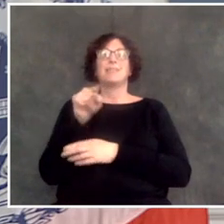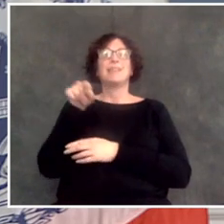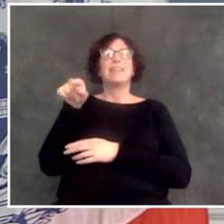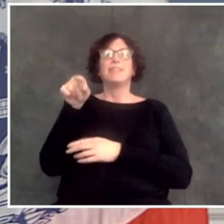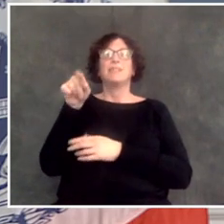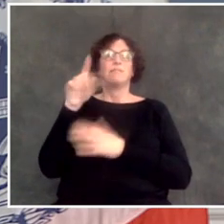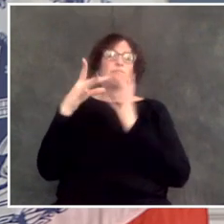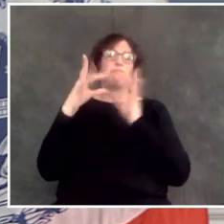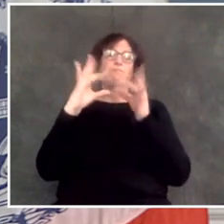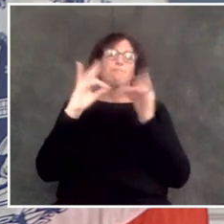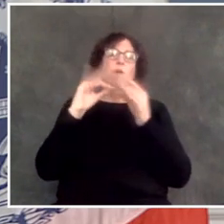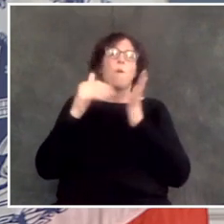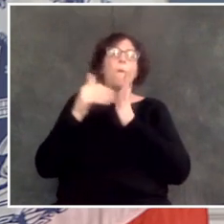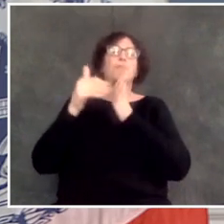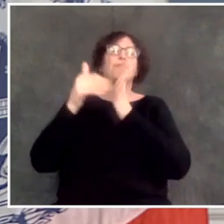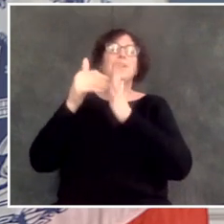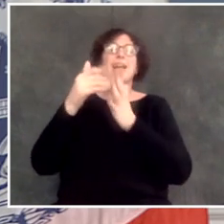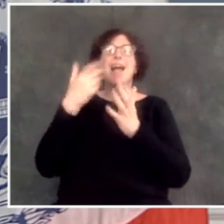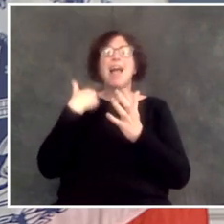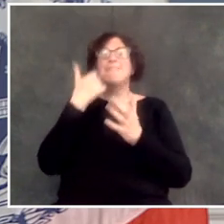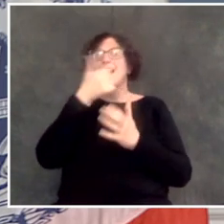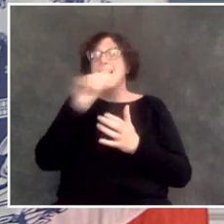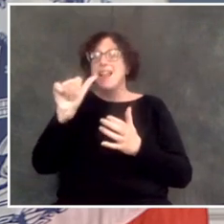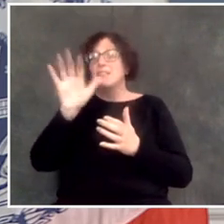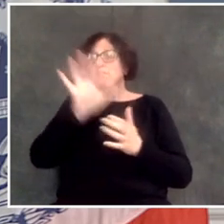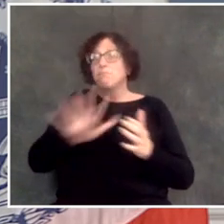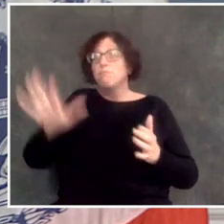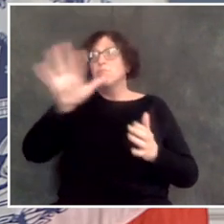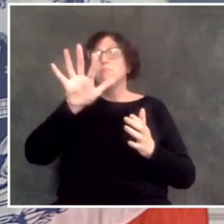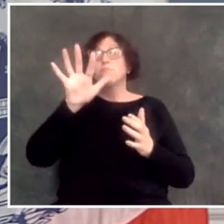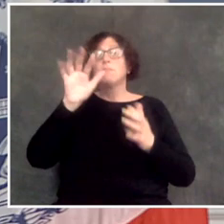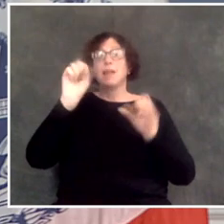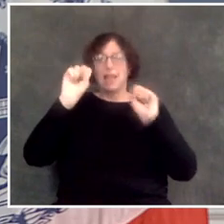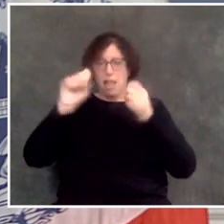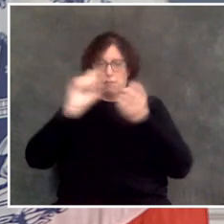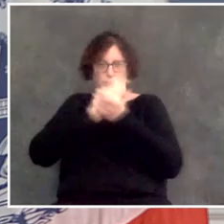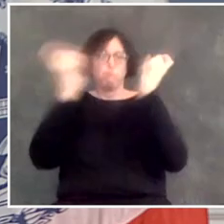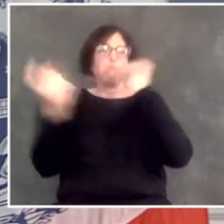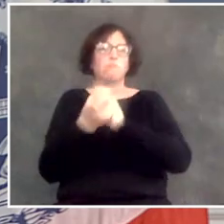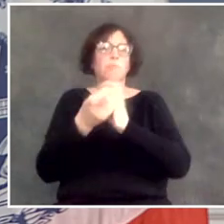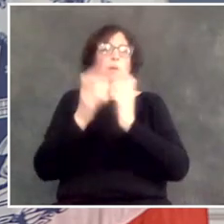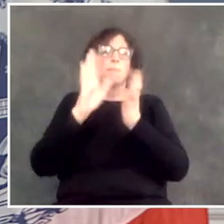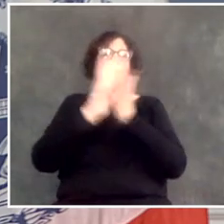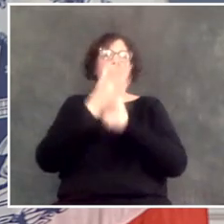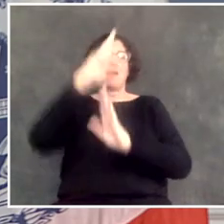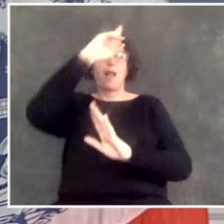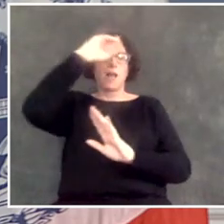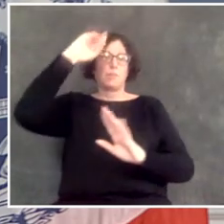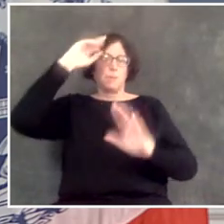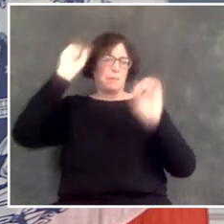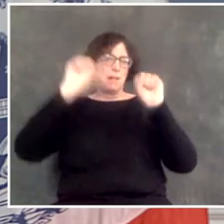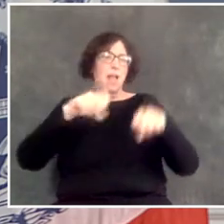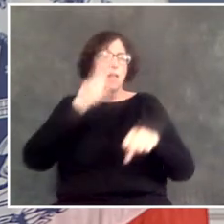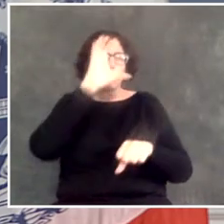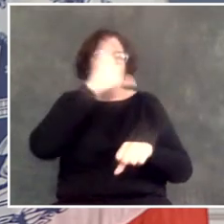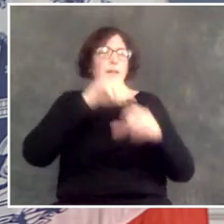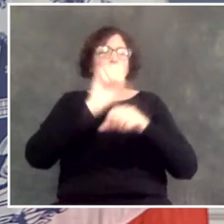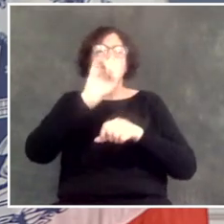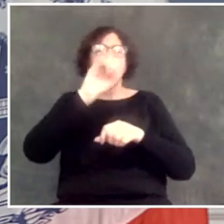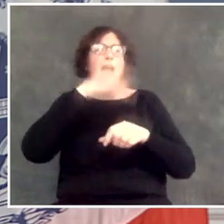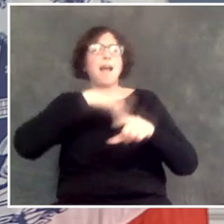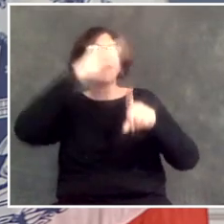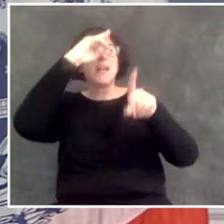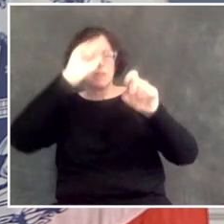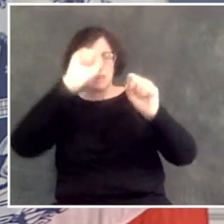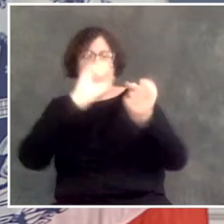beds online that have been unstaffed and out of commission. So both the hospitals have to increase their capacity and constantly